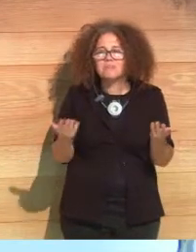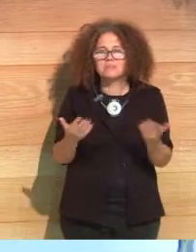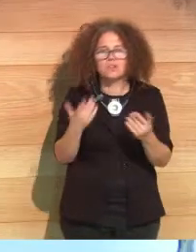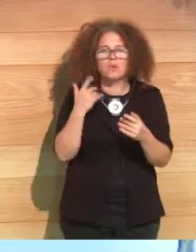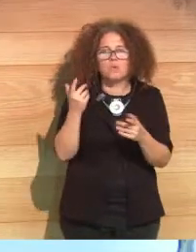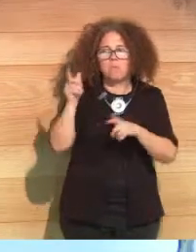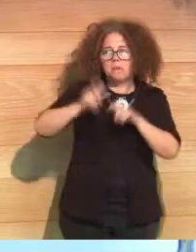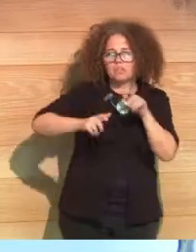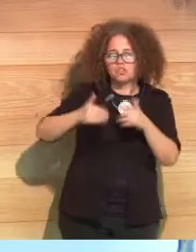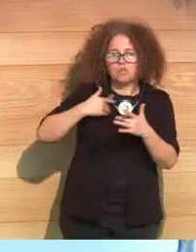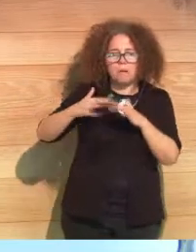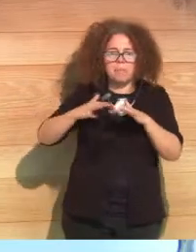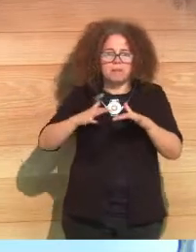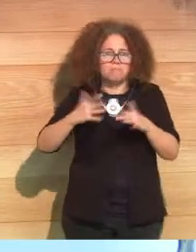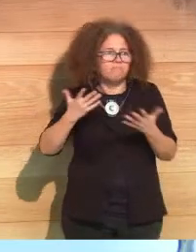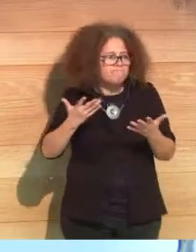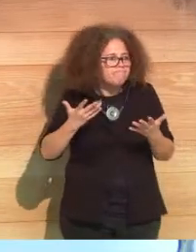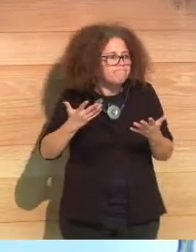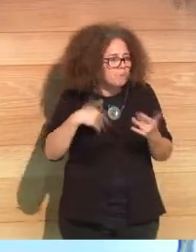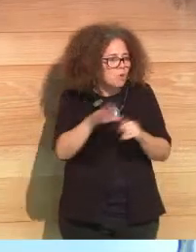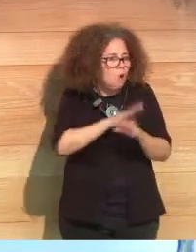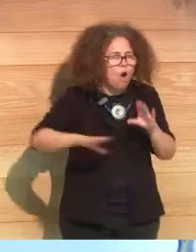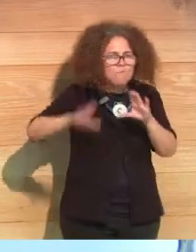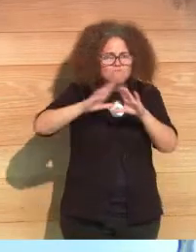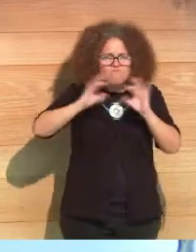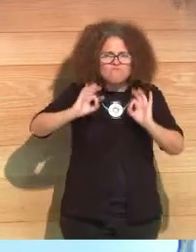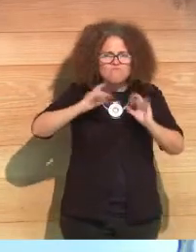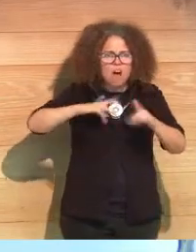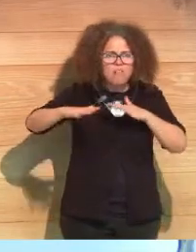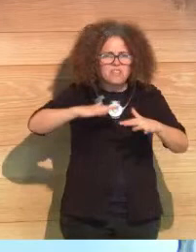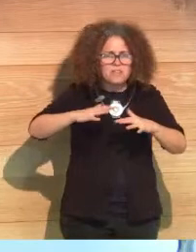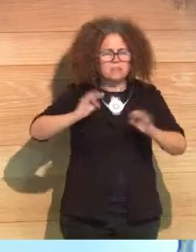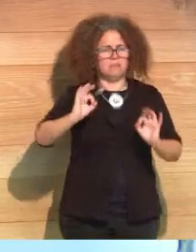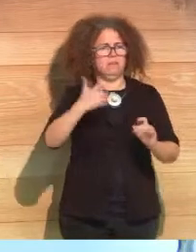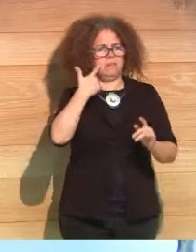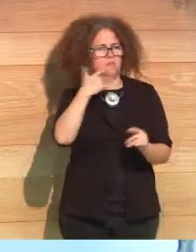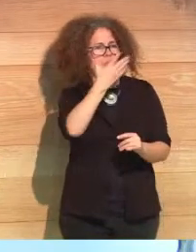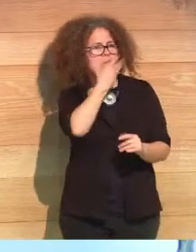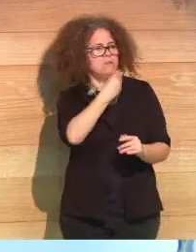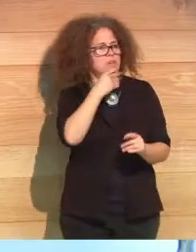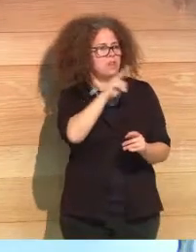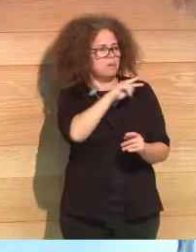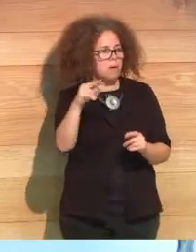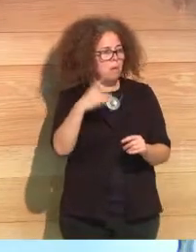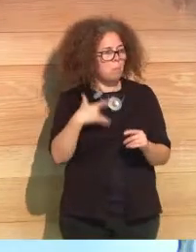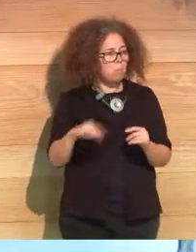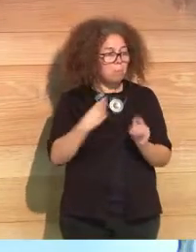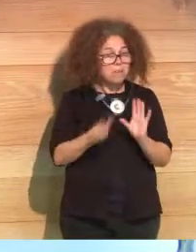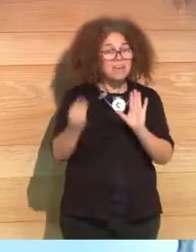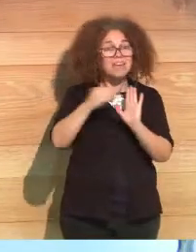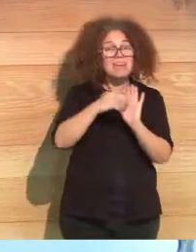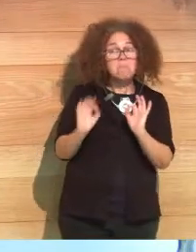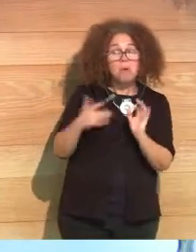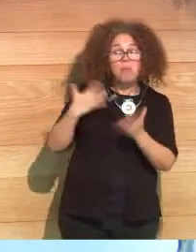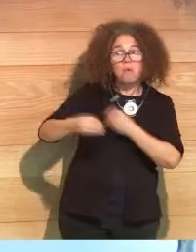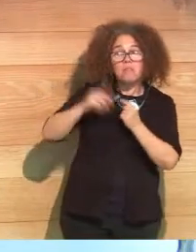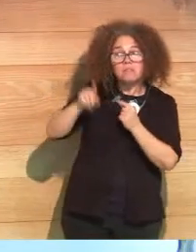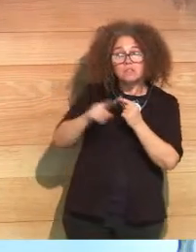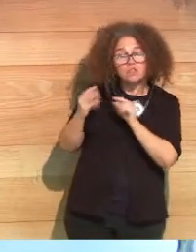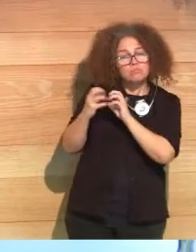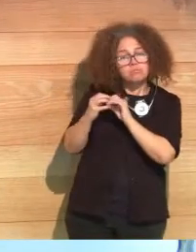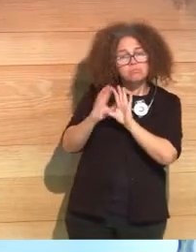situation. But then because of the beauty of the images, we thought, okay, maybe there is something really strong to do, and also as a